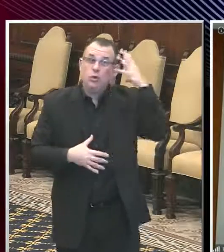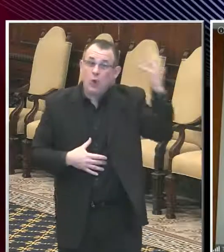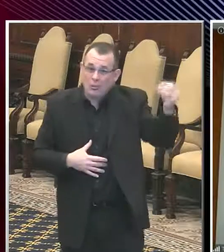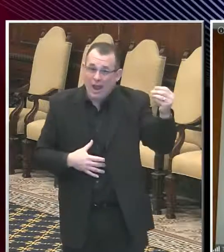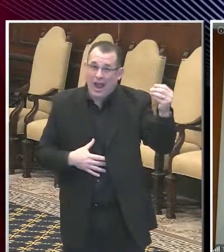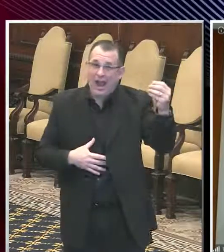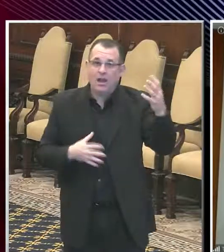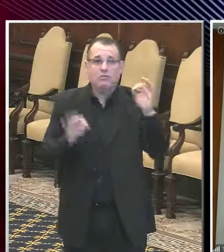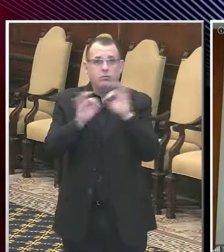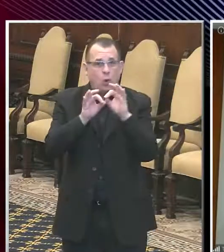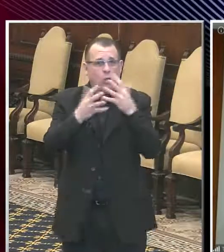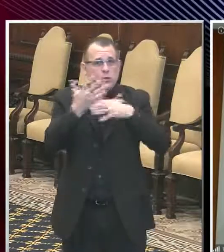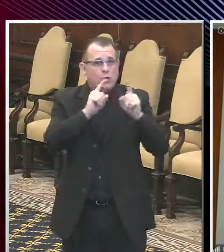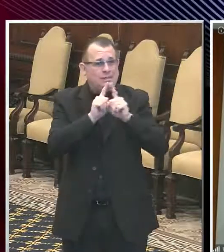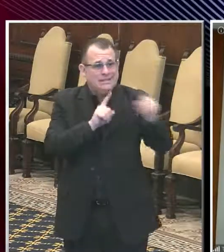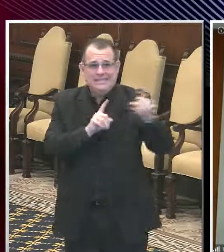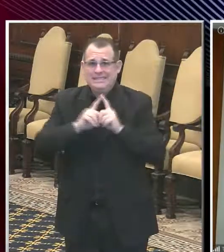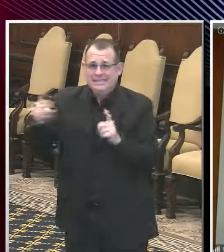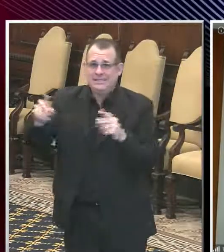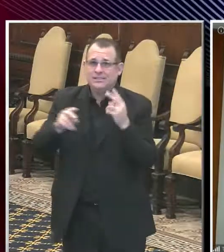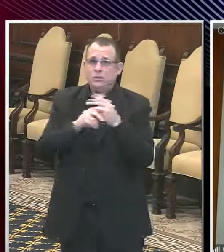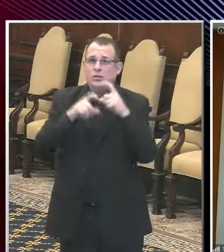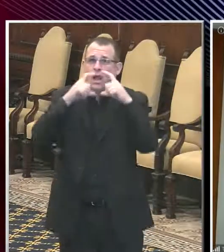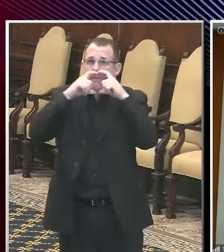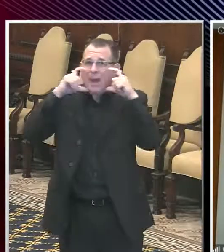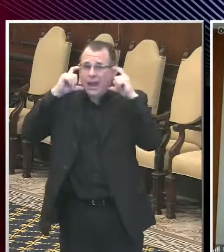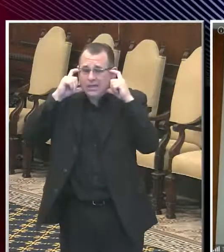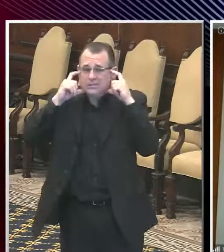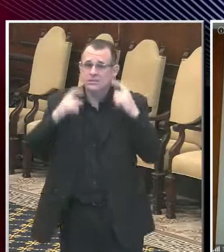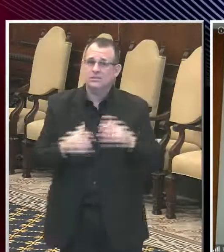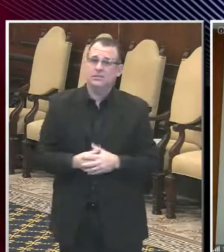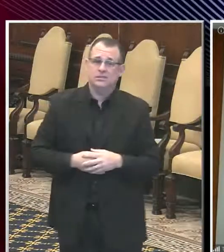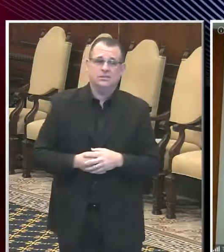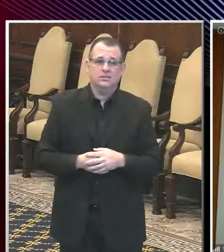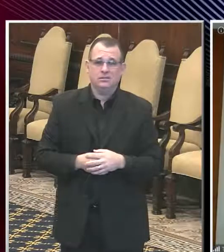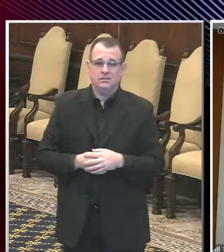mask. All the information that I talked about earlier is on our website,